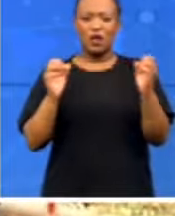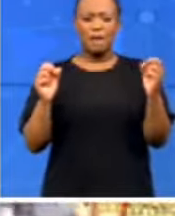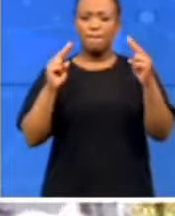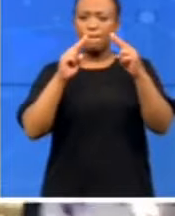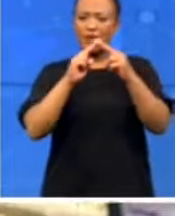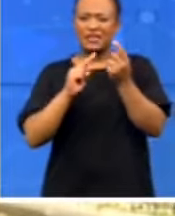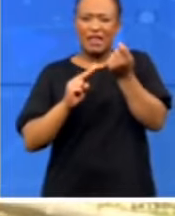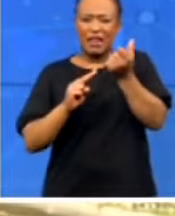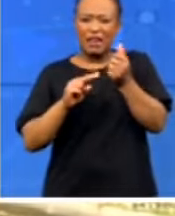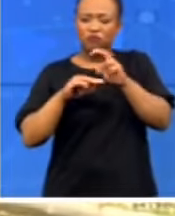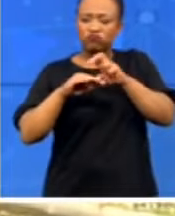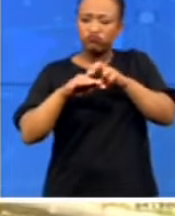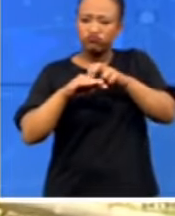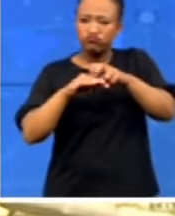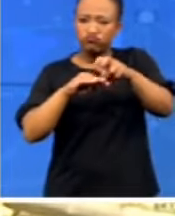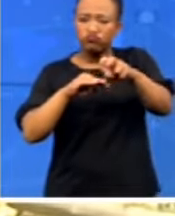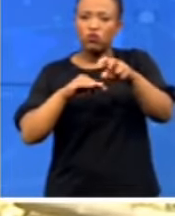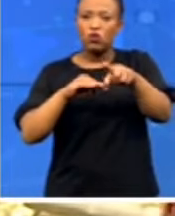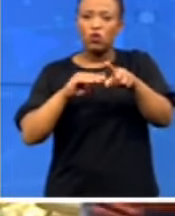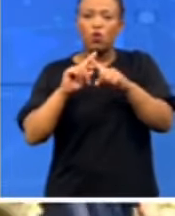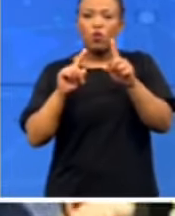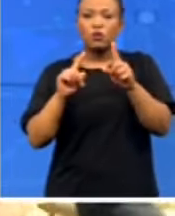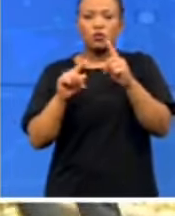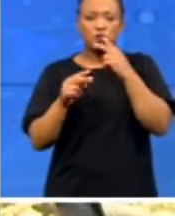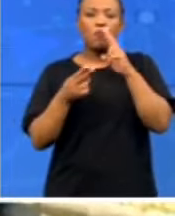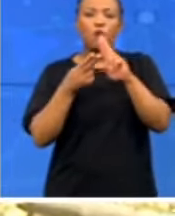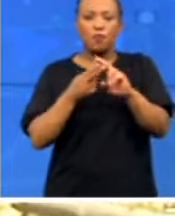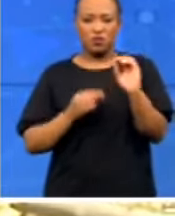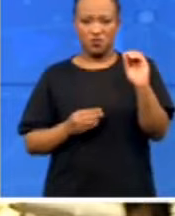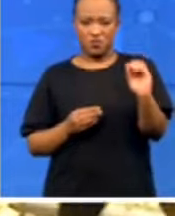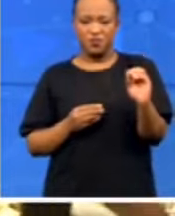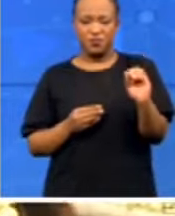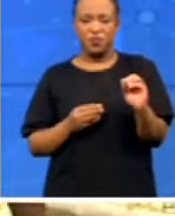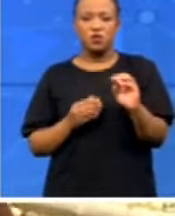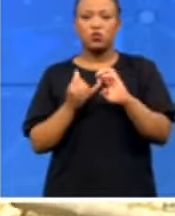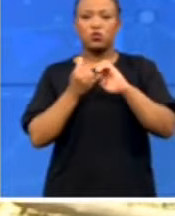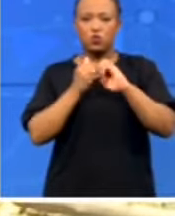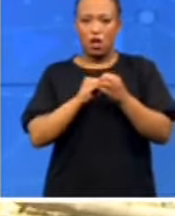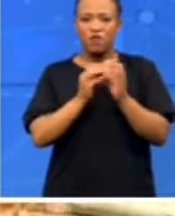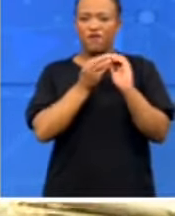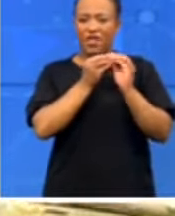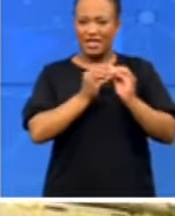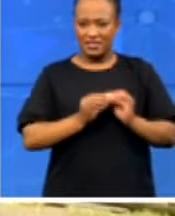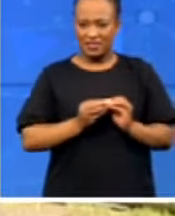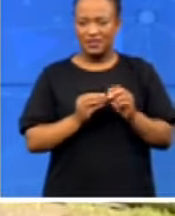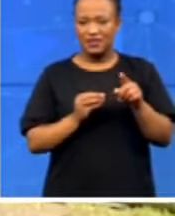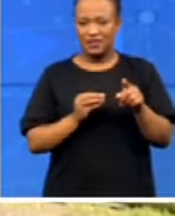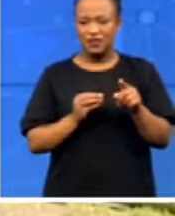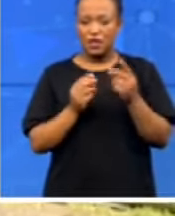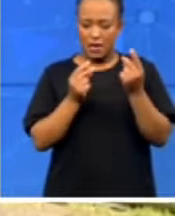the road, but they are promising that at least they will try by all means to fix this with immediate effects. As he is saying